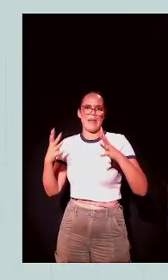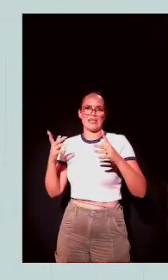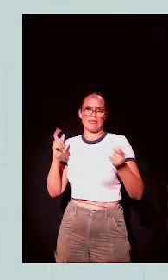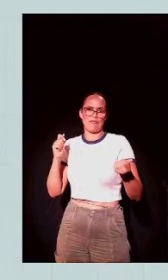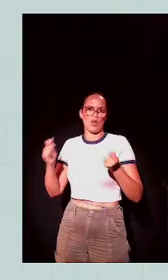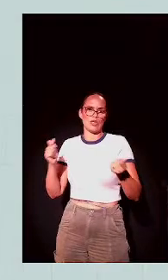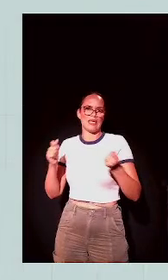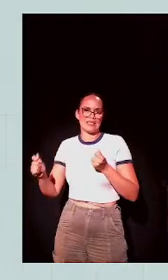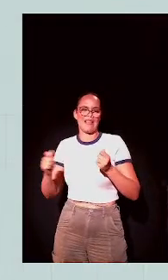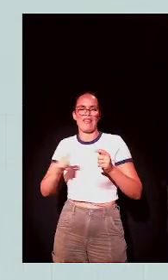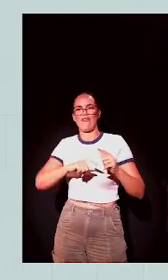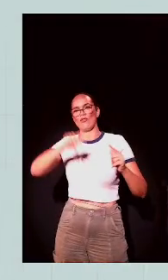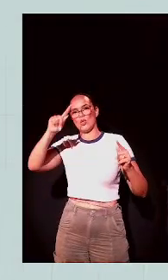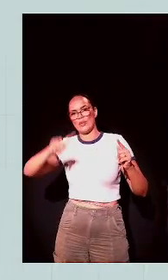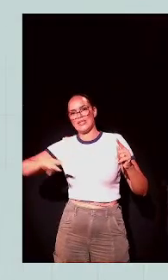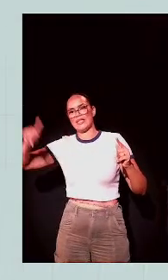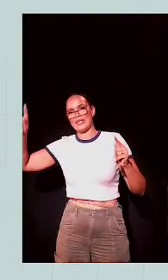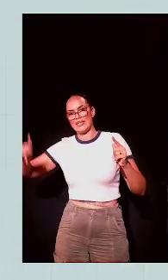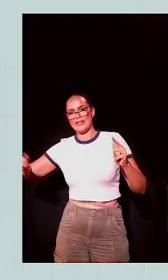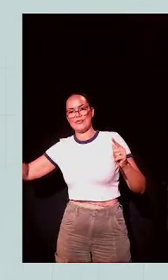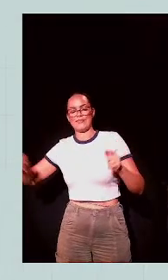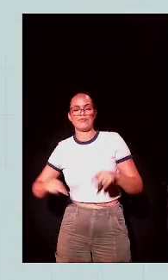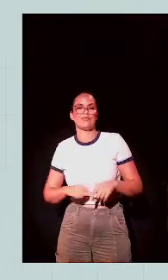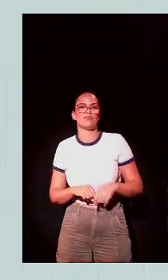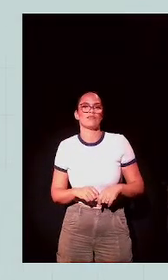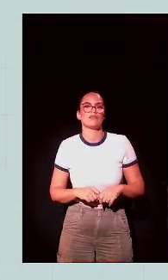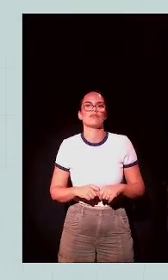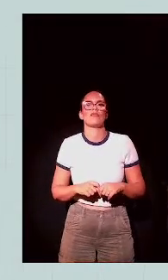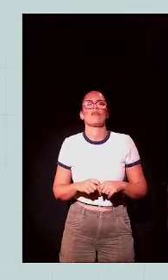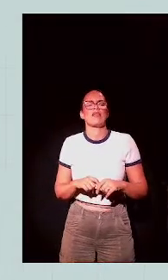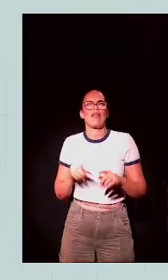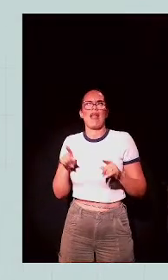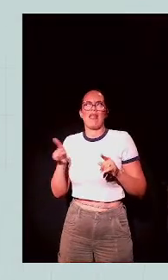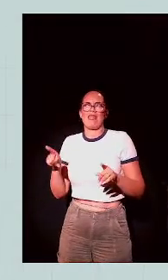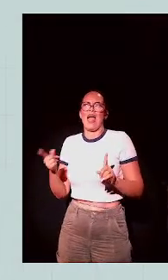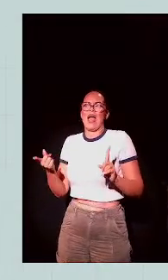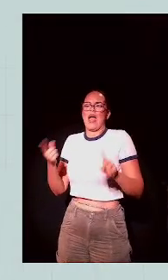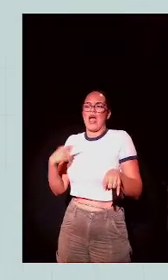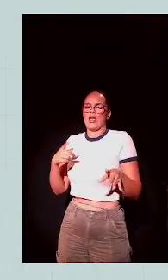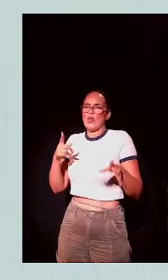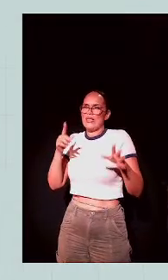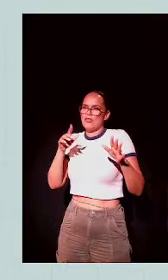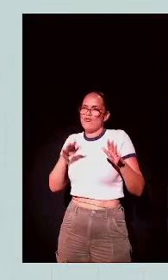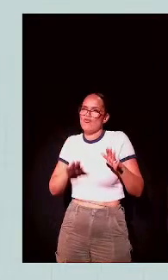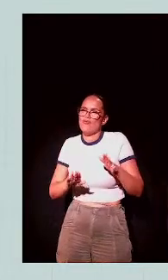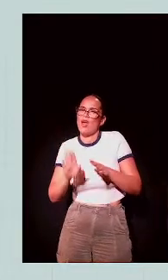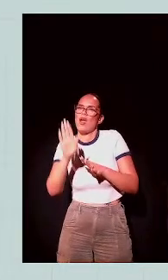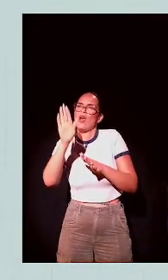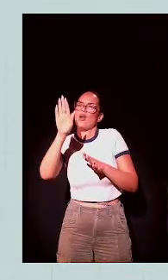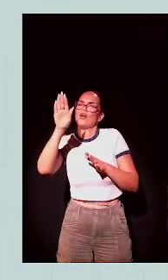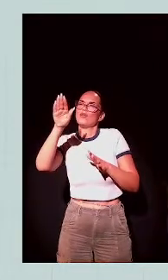cutoff frequency of that filter. And we get these kind of gradual timbral changes.